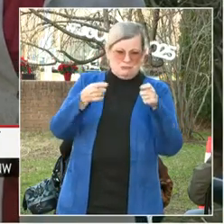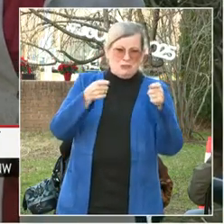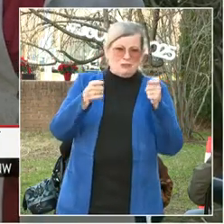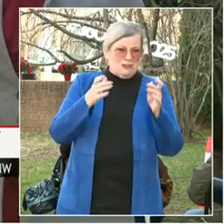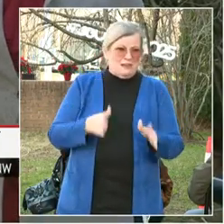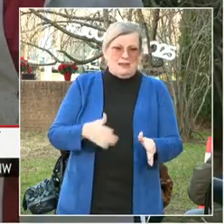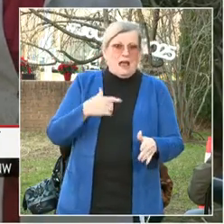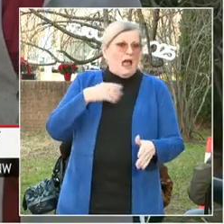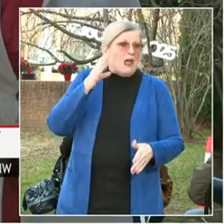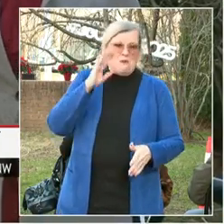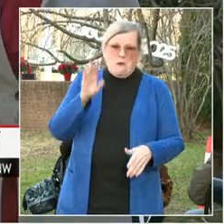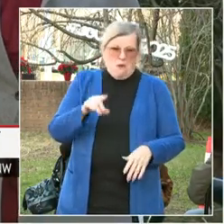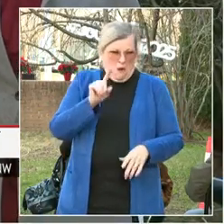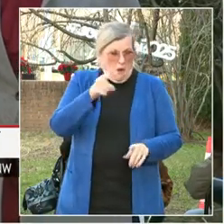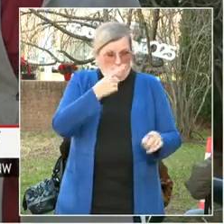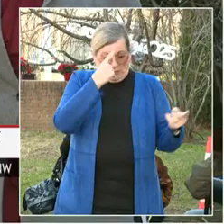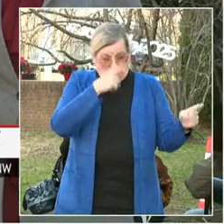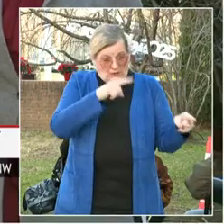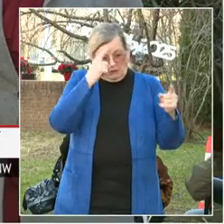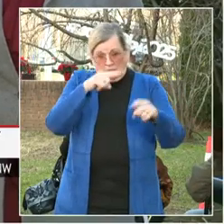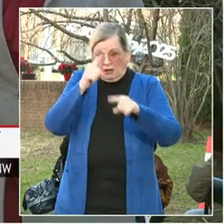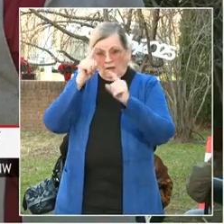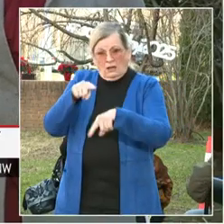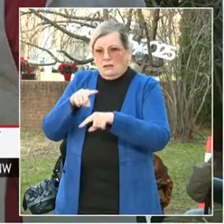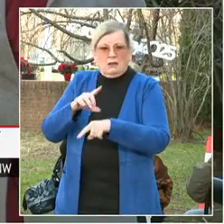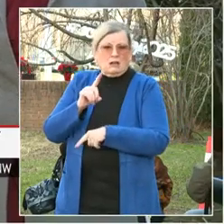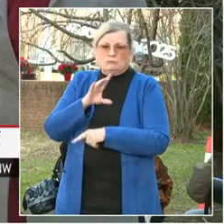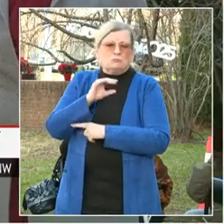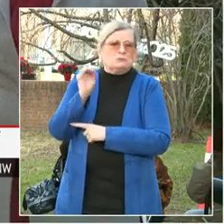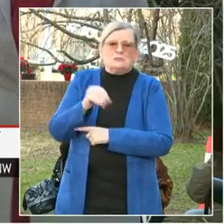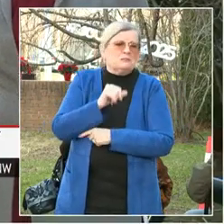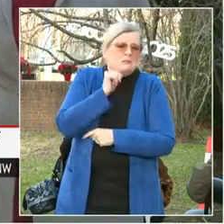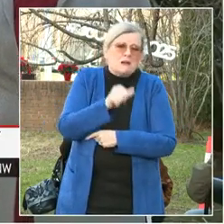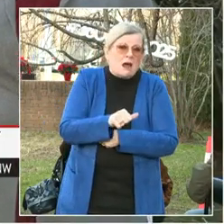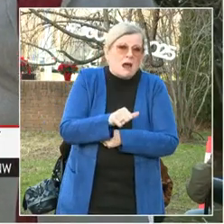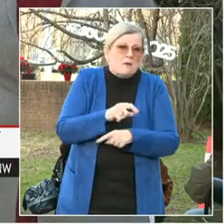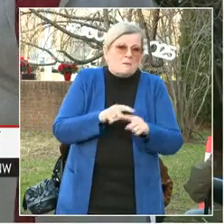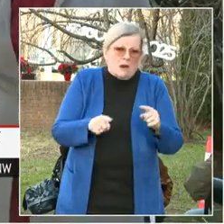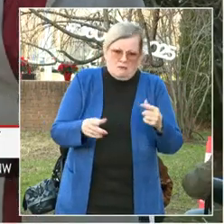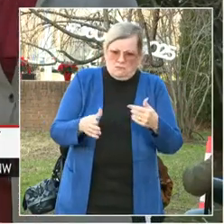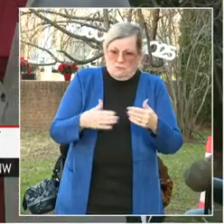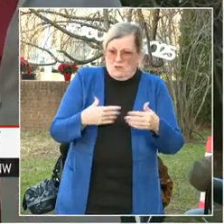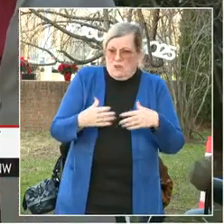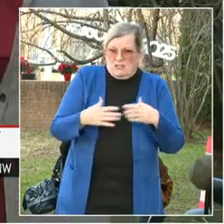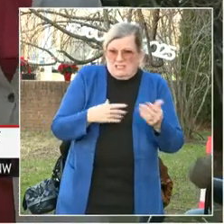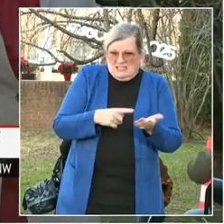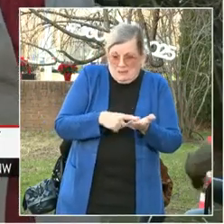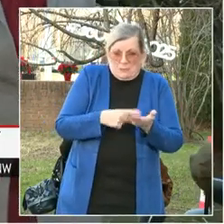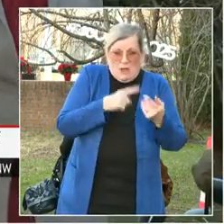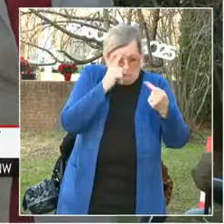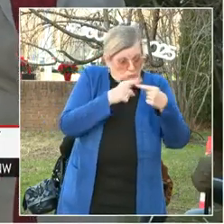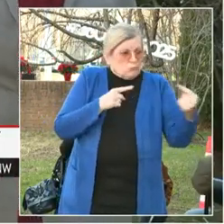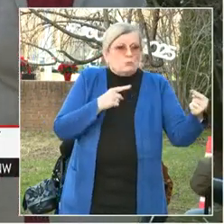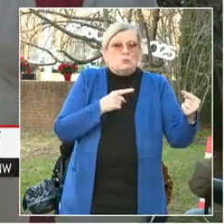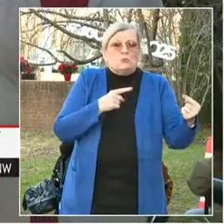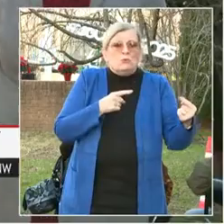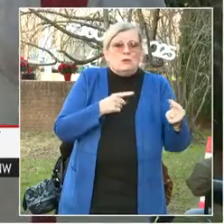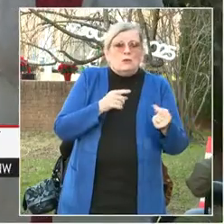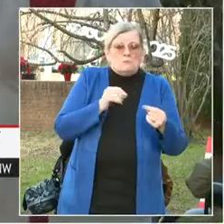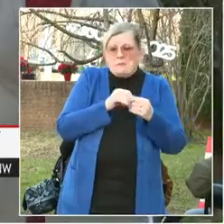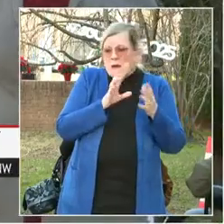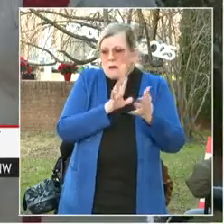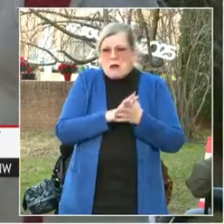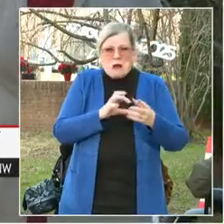with everything that the Office of Planning does, but I have found that even in moments of sometimes intense disagreement, our partners and residents